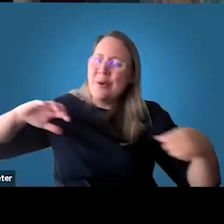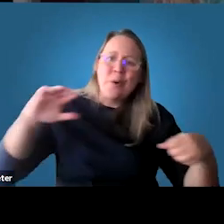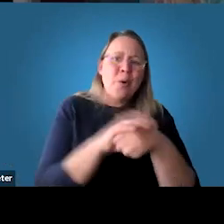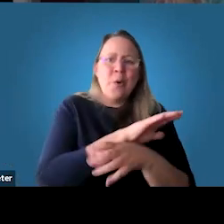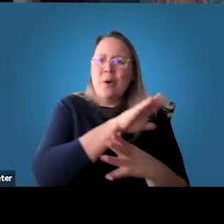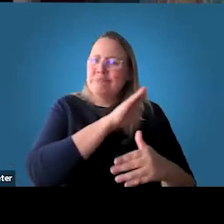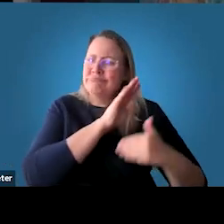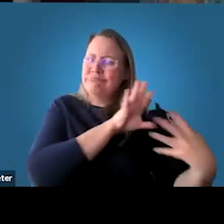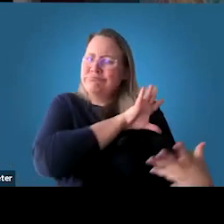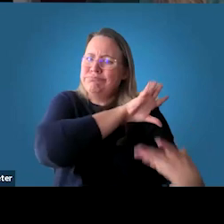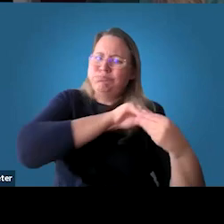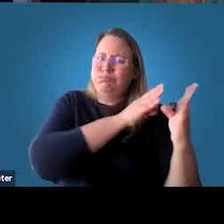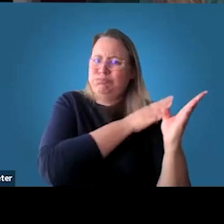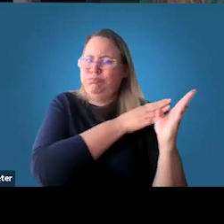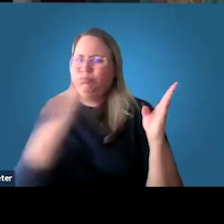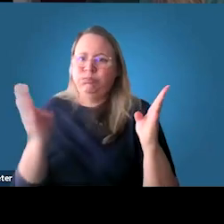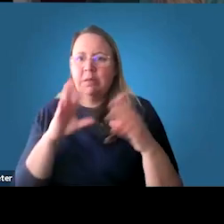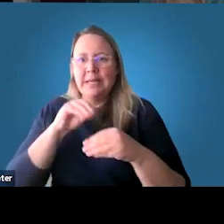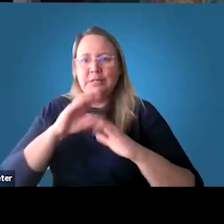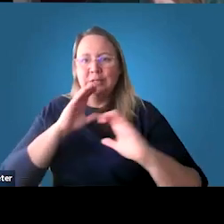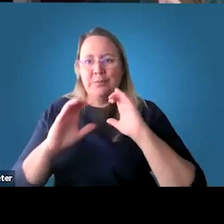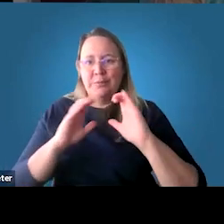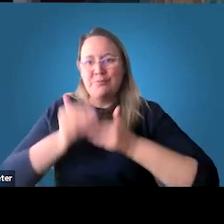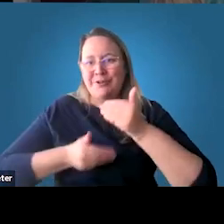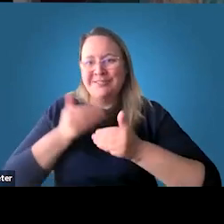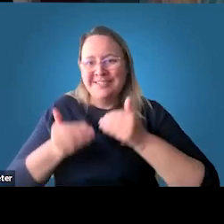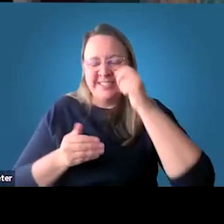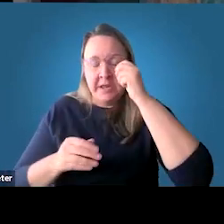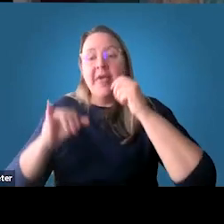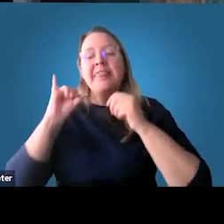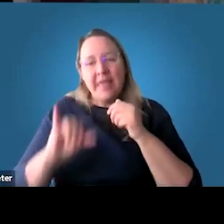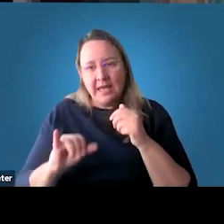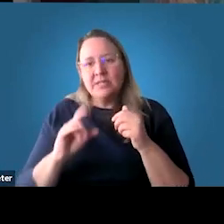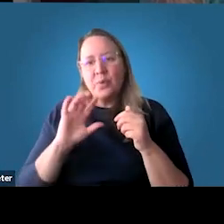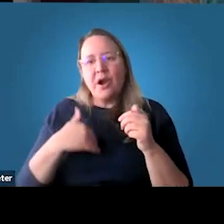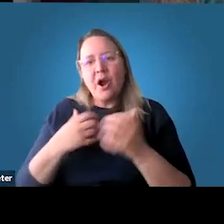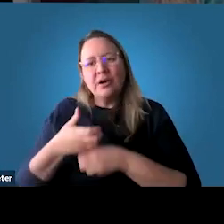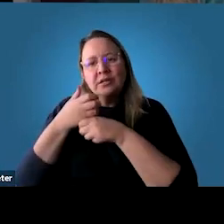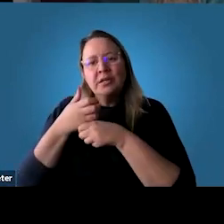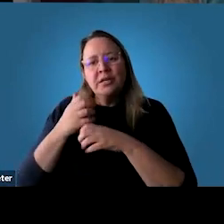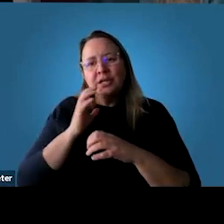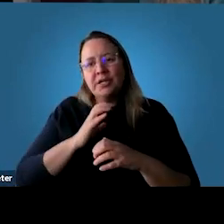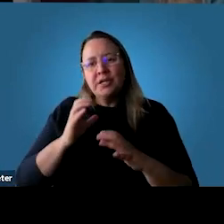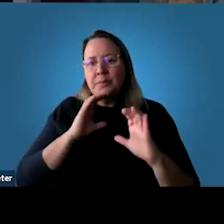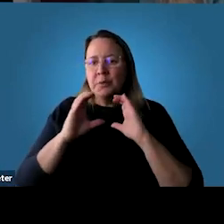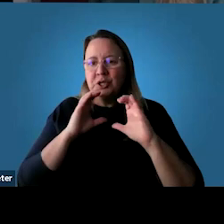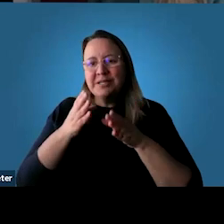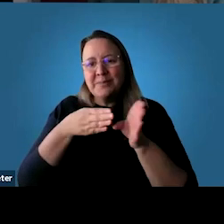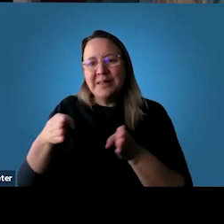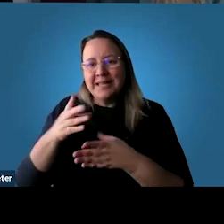starts with building it into the communications planning process. And that is where our trusty communications plan comes